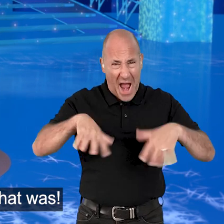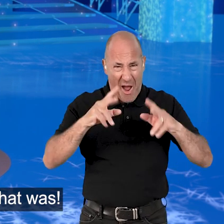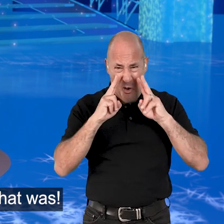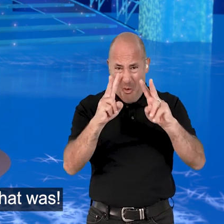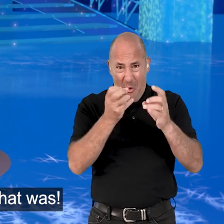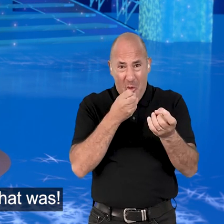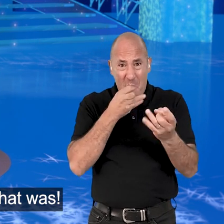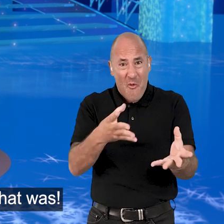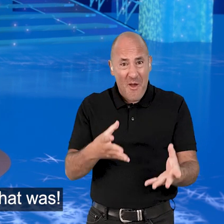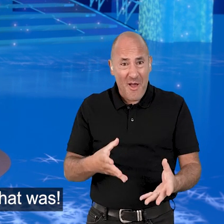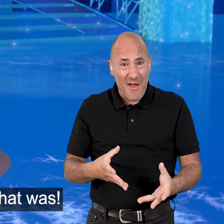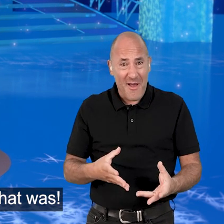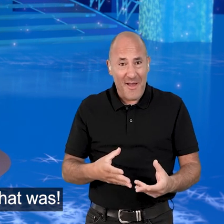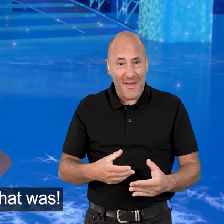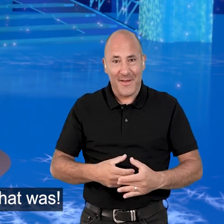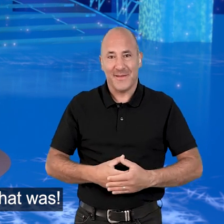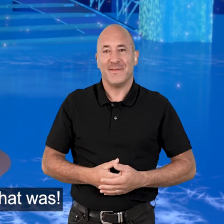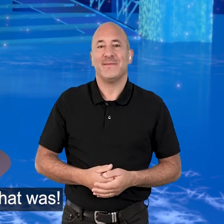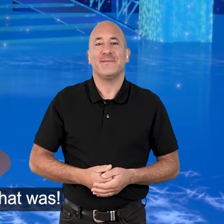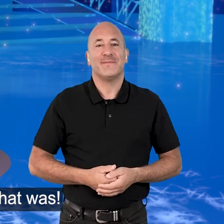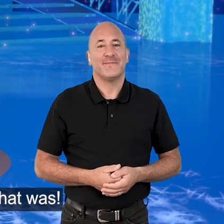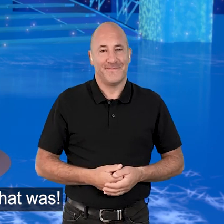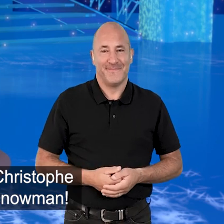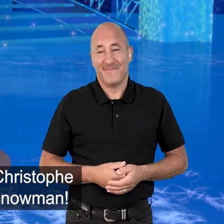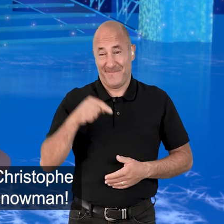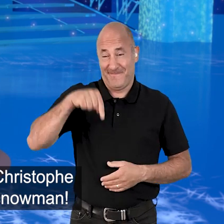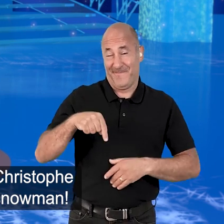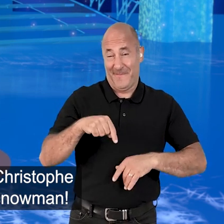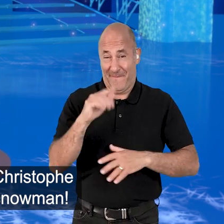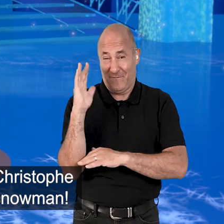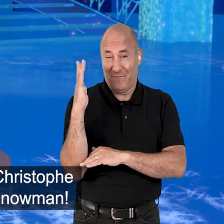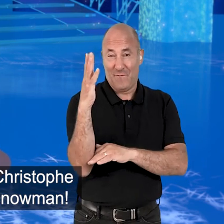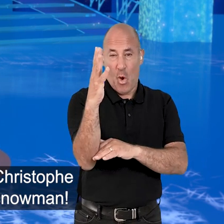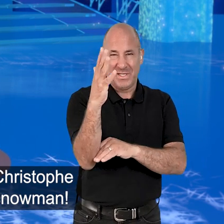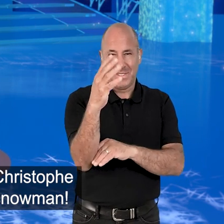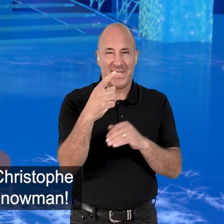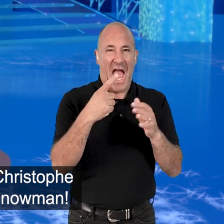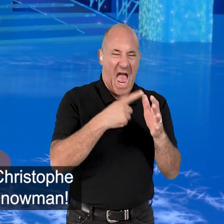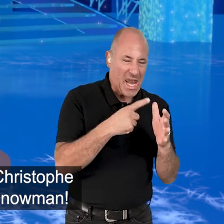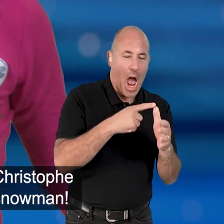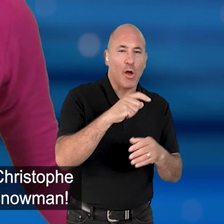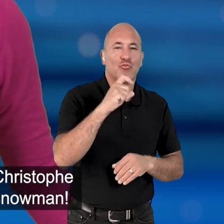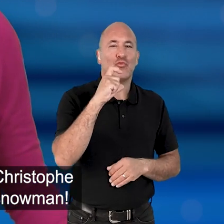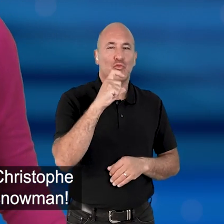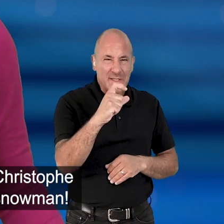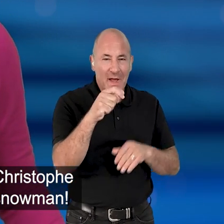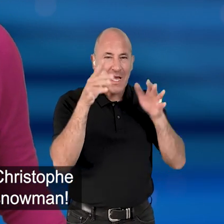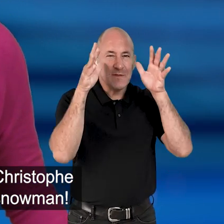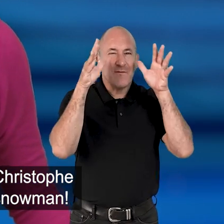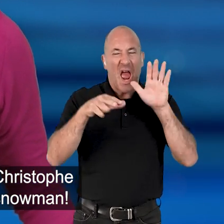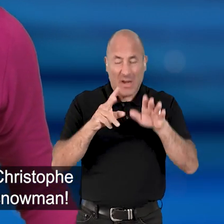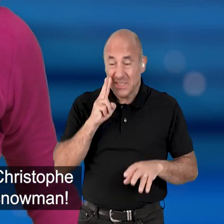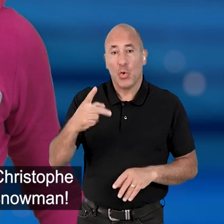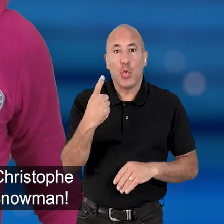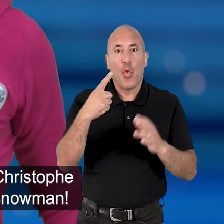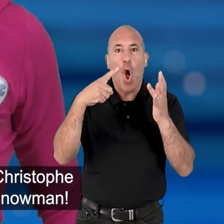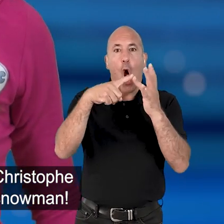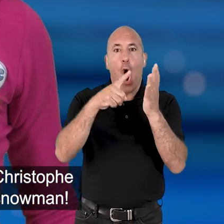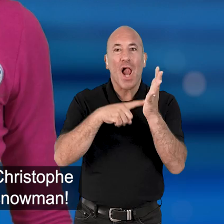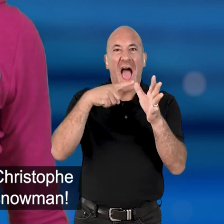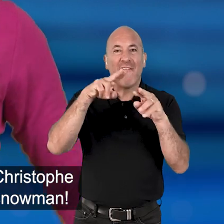Wow, what an amazing sound that was. Now, in this magical forest, Anna, Kristoff and